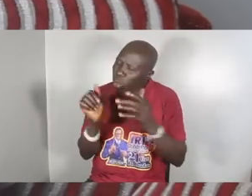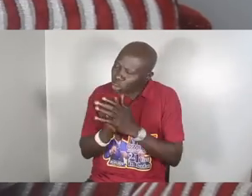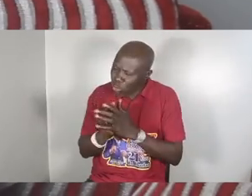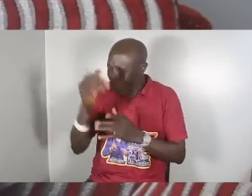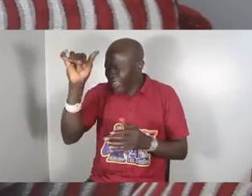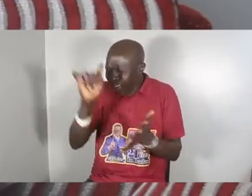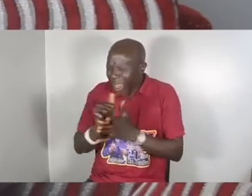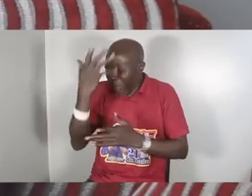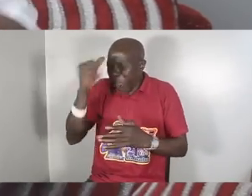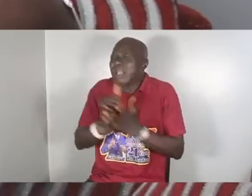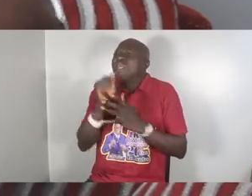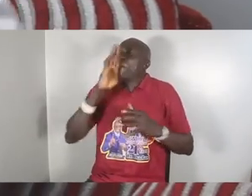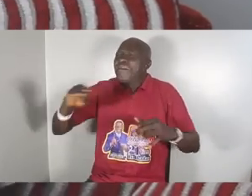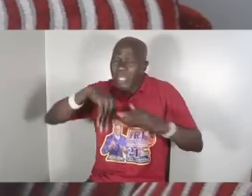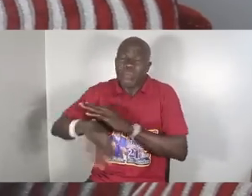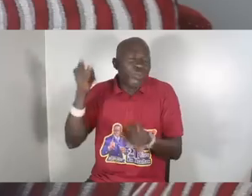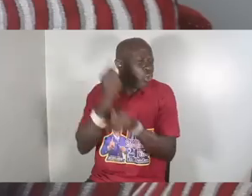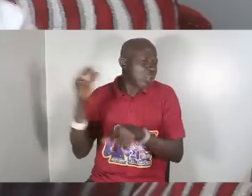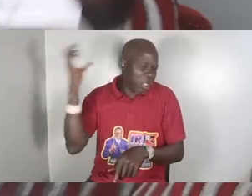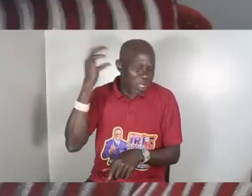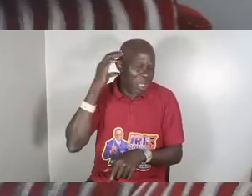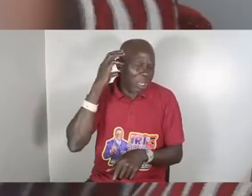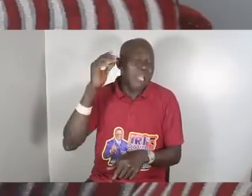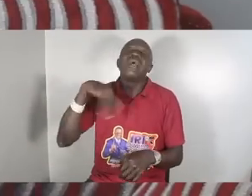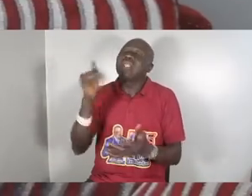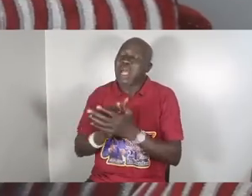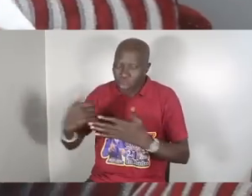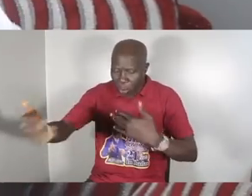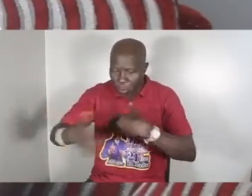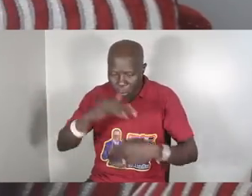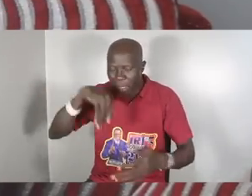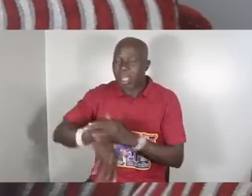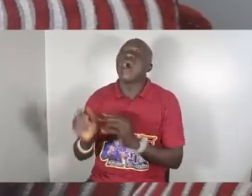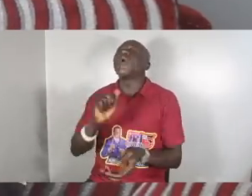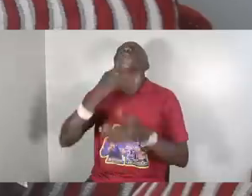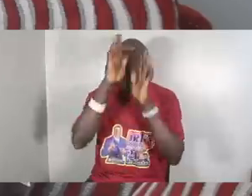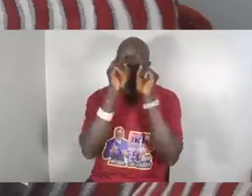want to see how serious is this for the man. To just hear you voice, I will come back and bless you.